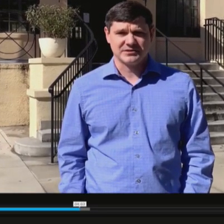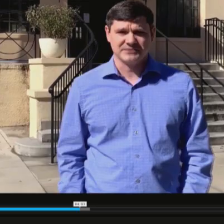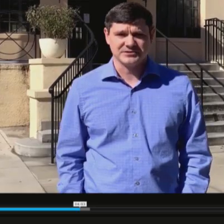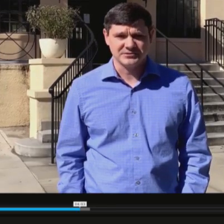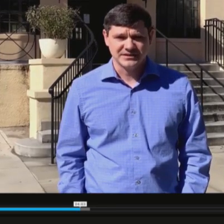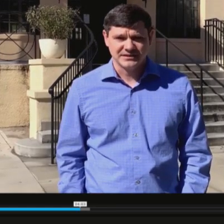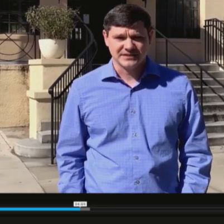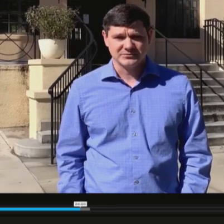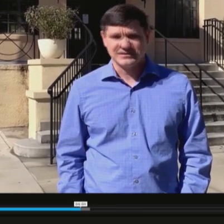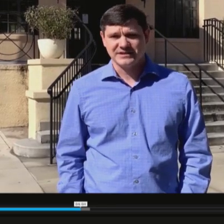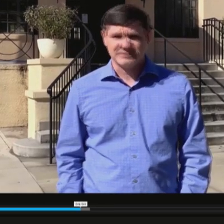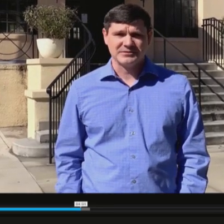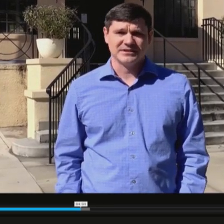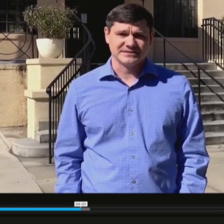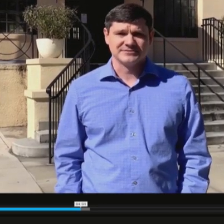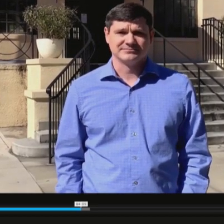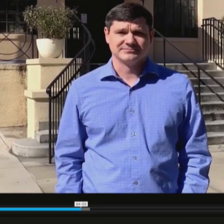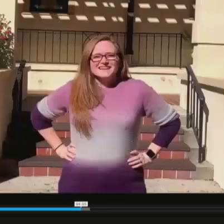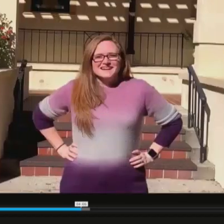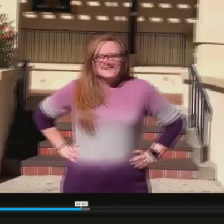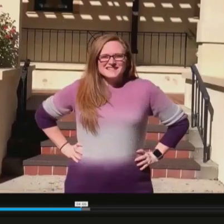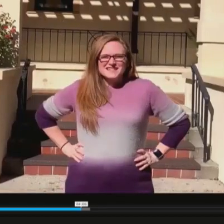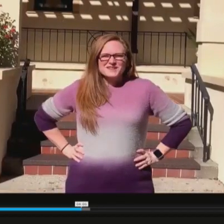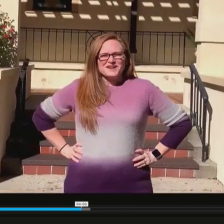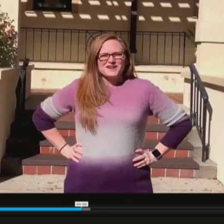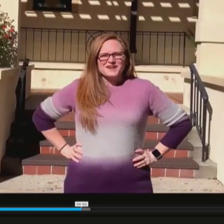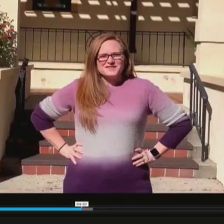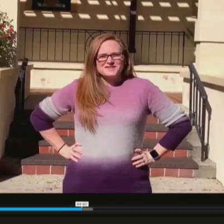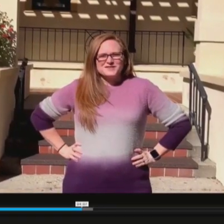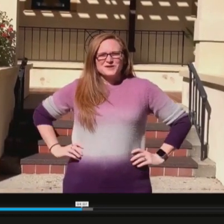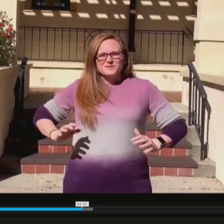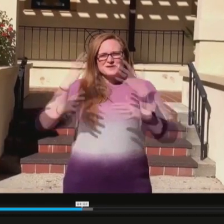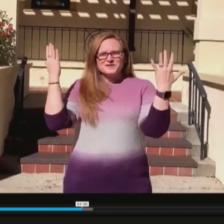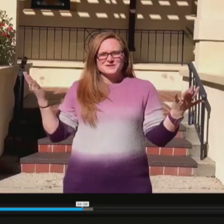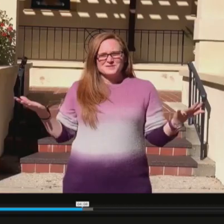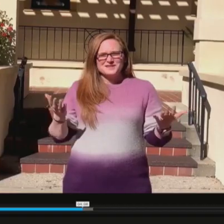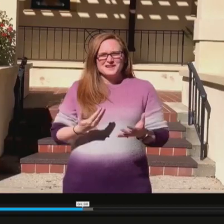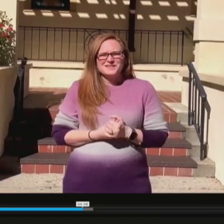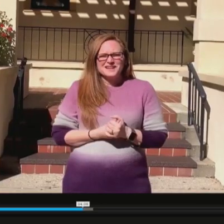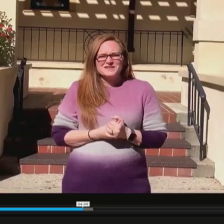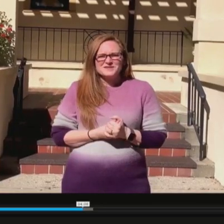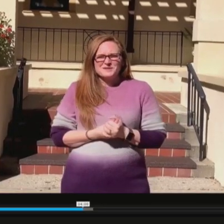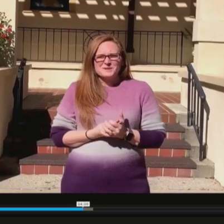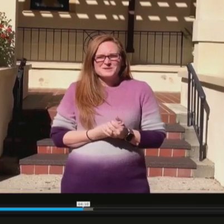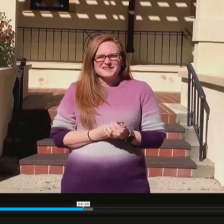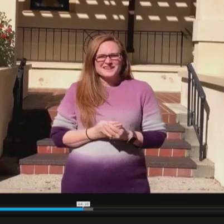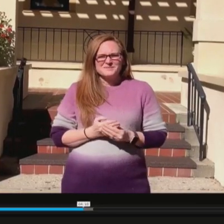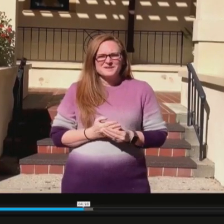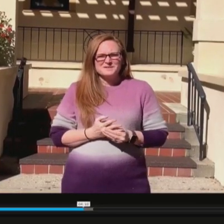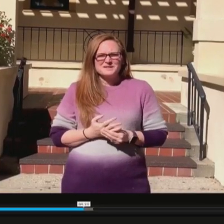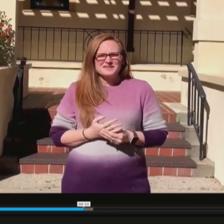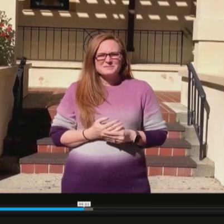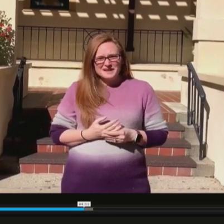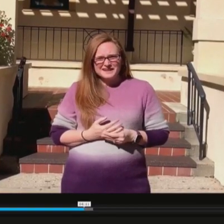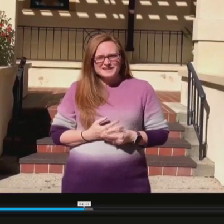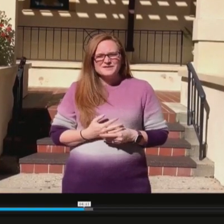friendship. You'll definitely be missed. Hi, Steve. This is our farewell to you. We're sorry we can't do this all in person and to be able to